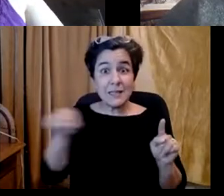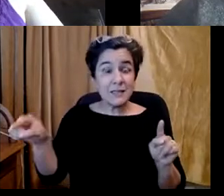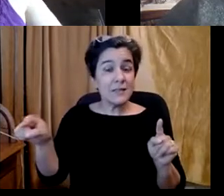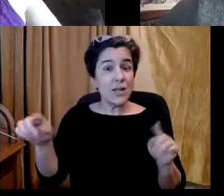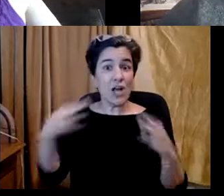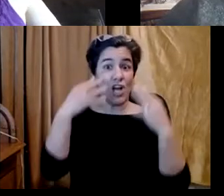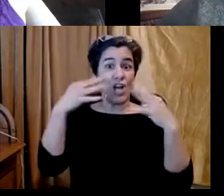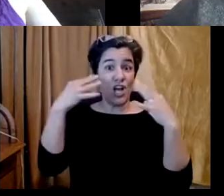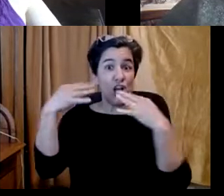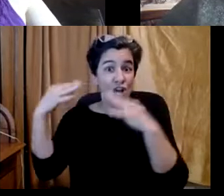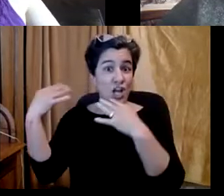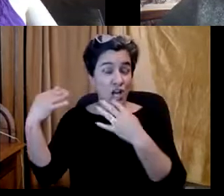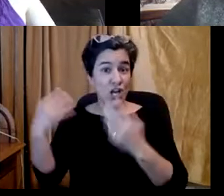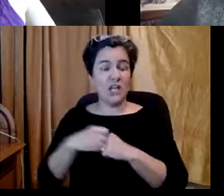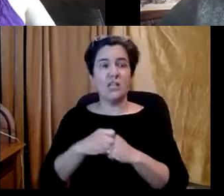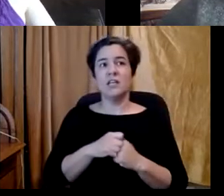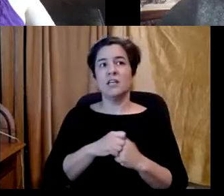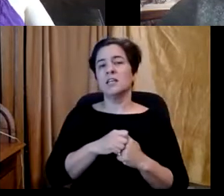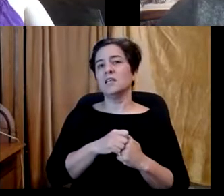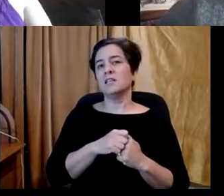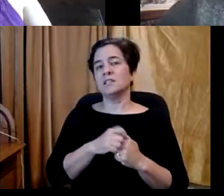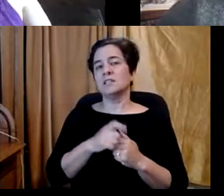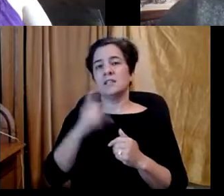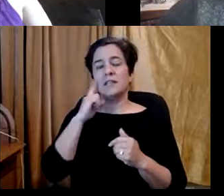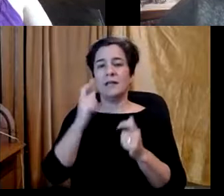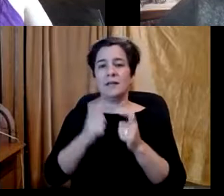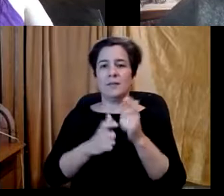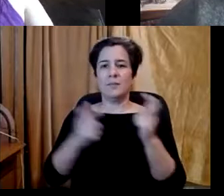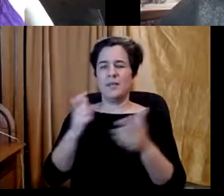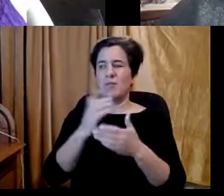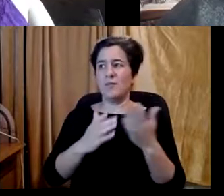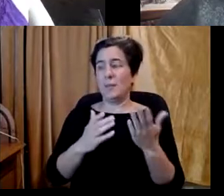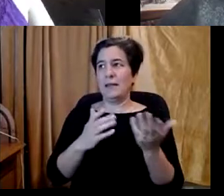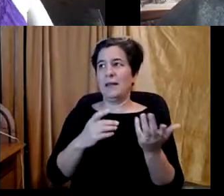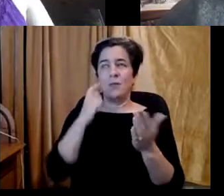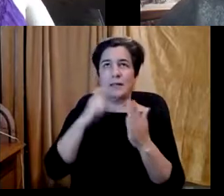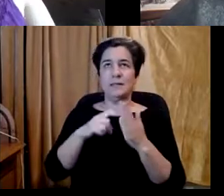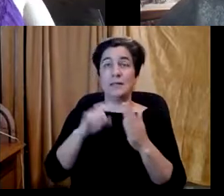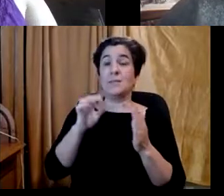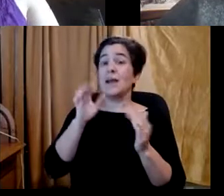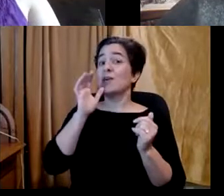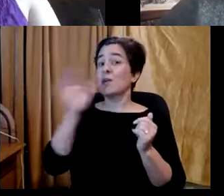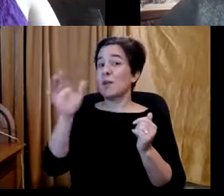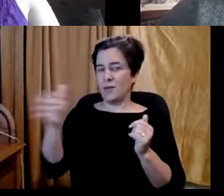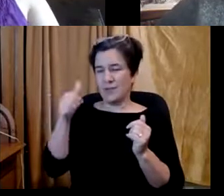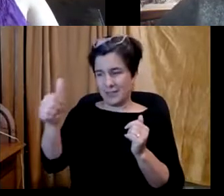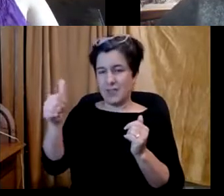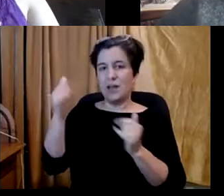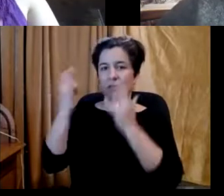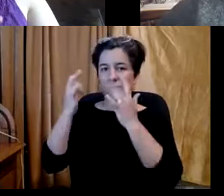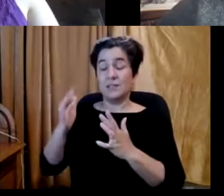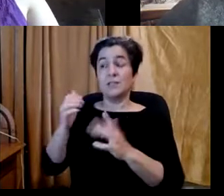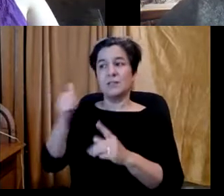just so many pieces of things I could say. I guess the big thing is, I'm still recognizing, so my grandmother was narcissistic, and my grandmother helped raise me until I